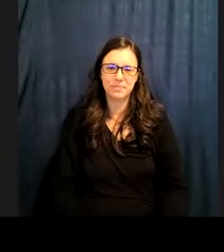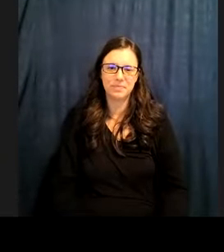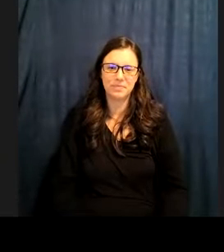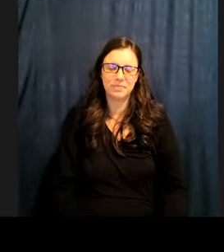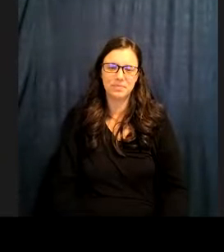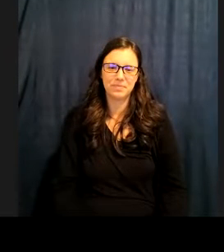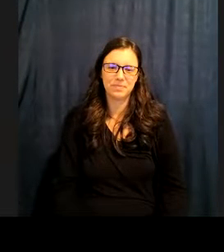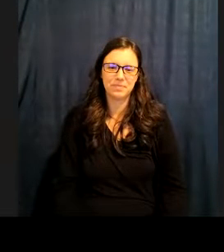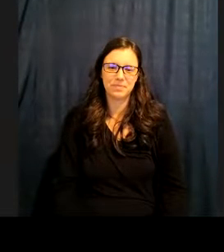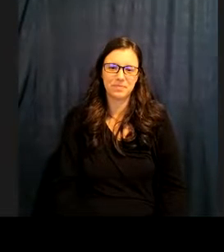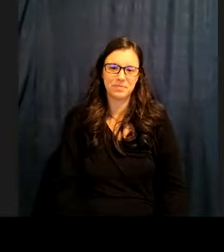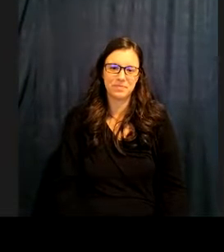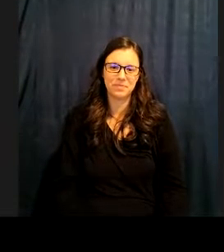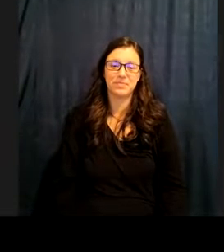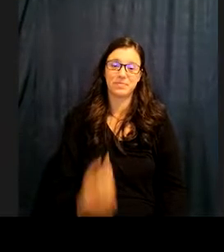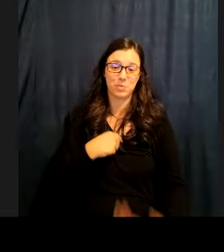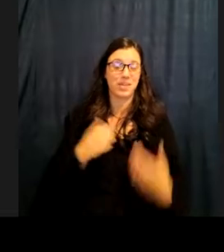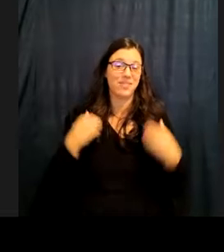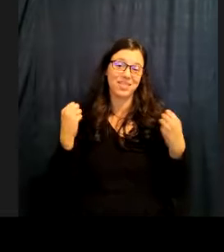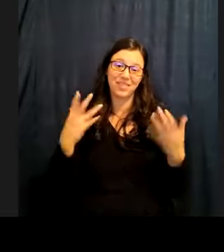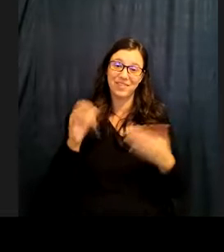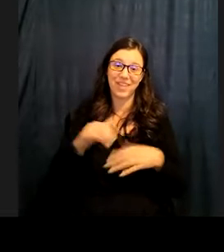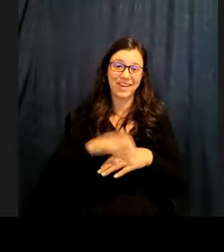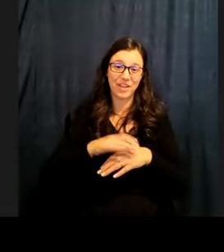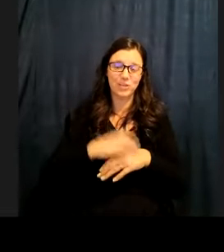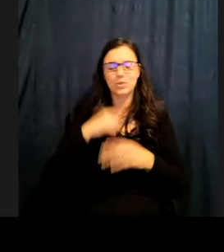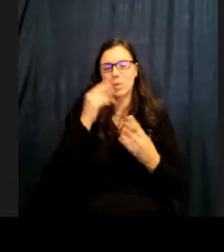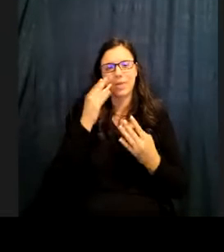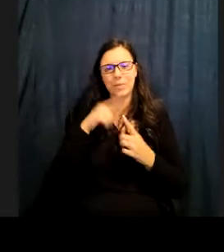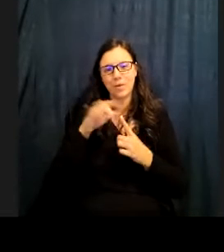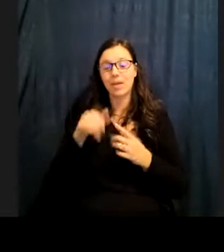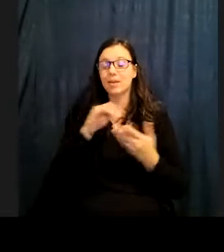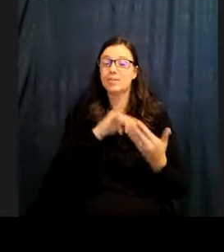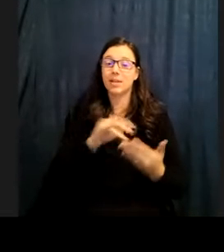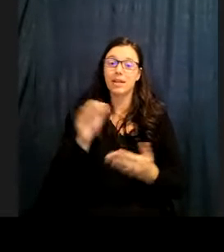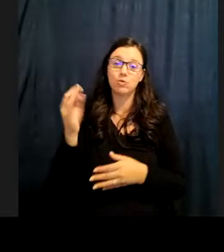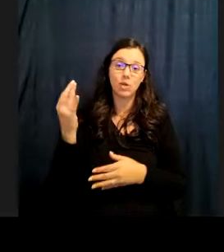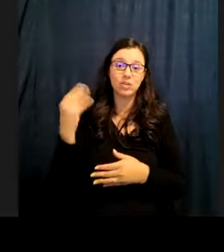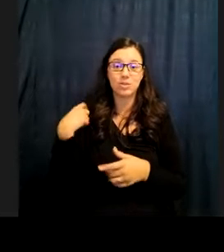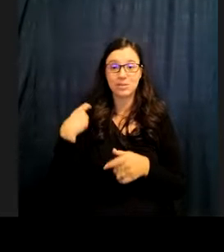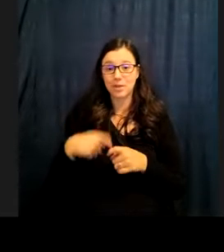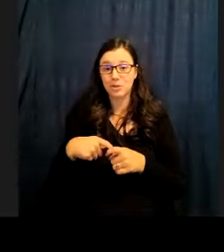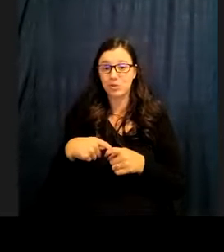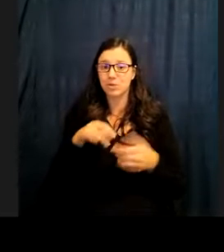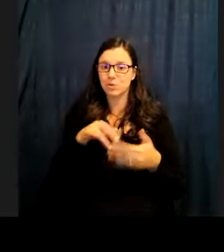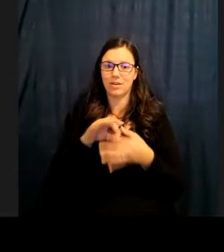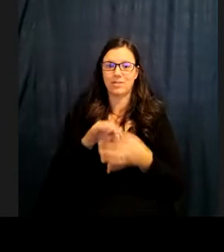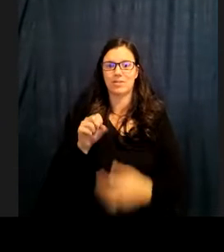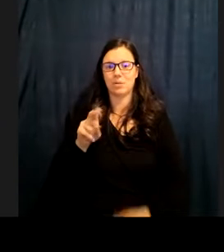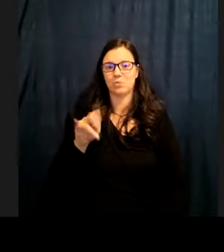Yeah. I mean, we do have lots of that in English. We just don't think about it. When you study French or Spanish, you study all about the subjunctive,